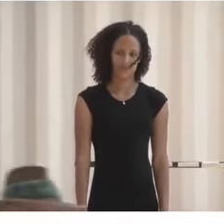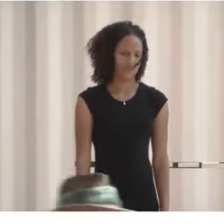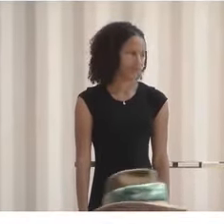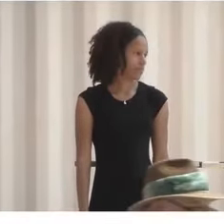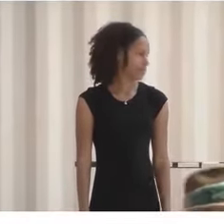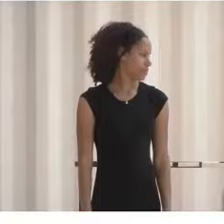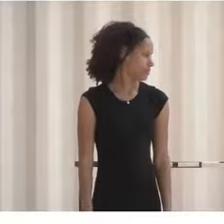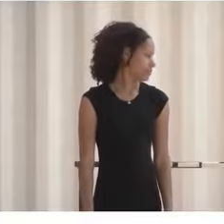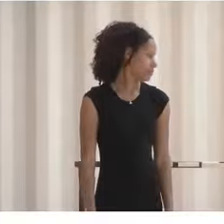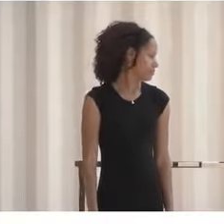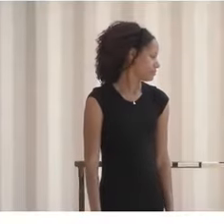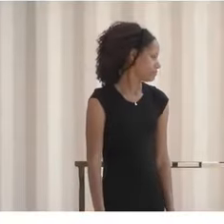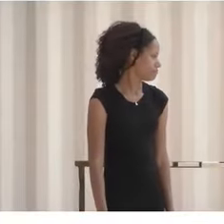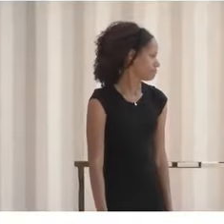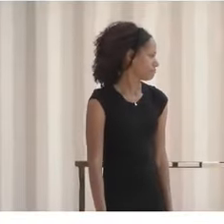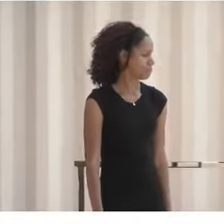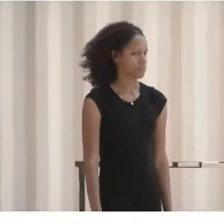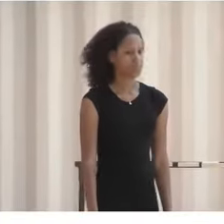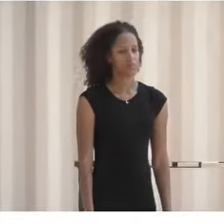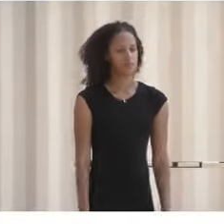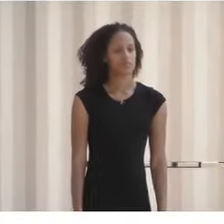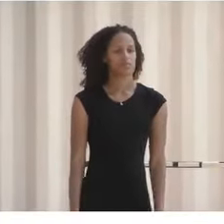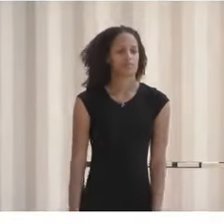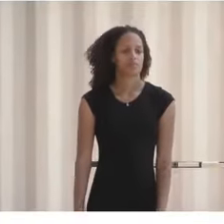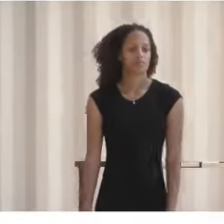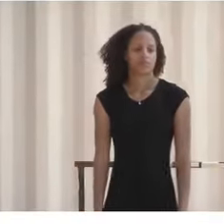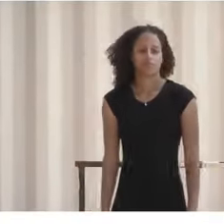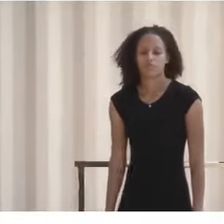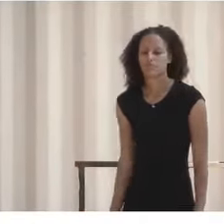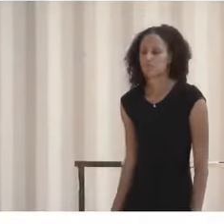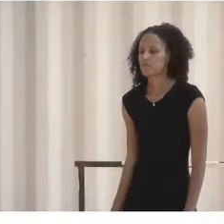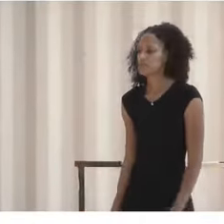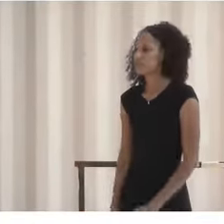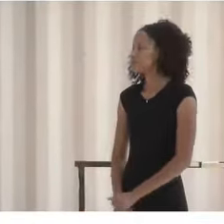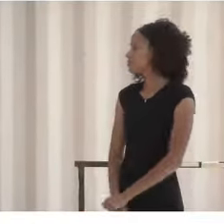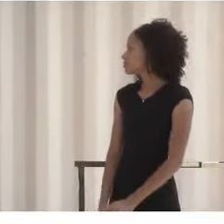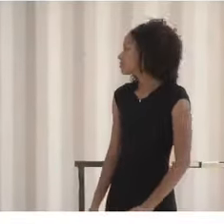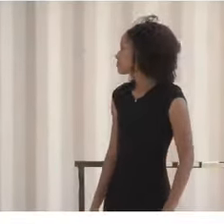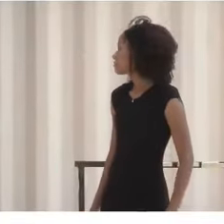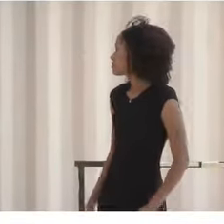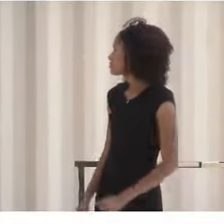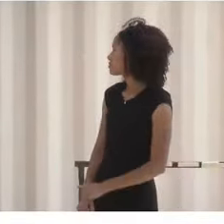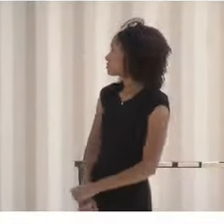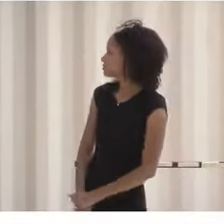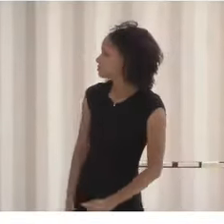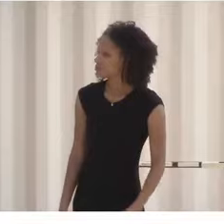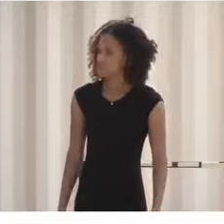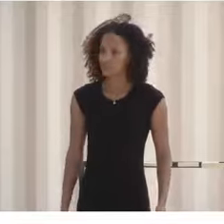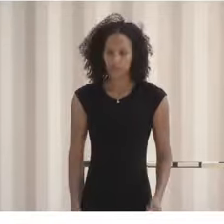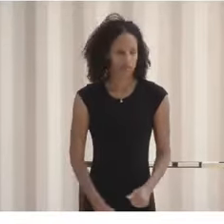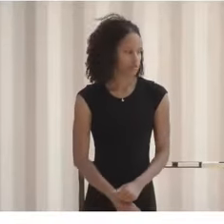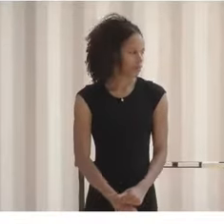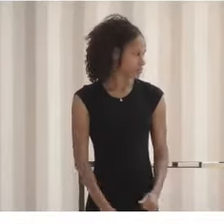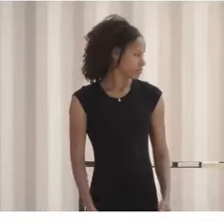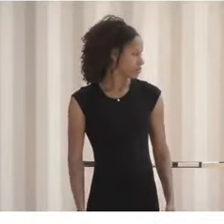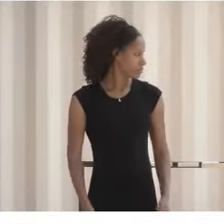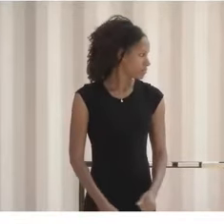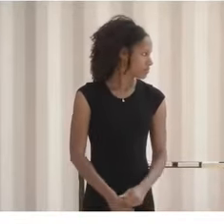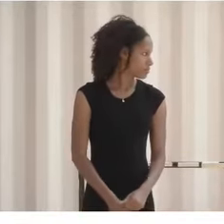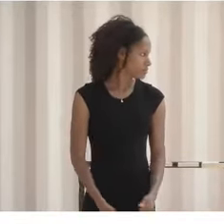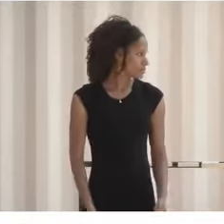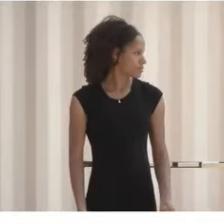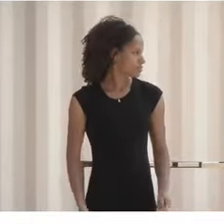future, Tangled Bank is doubling down, committed as ever to spotlighting the